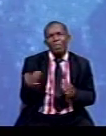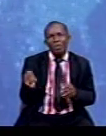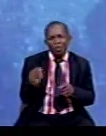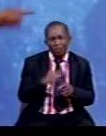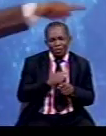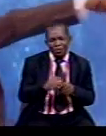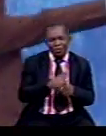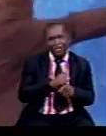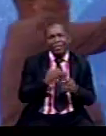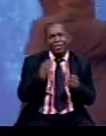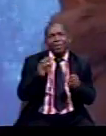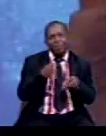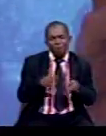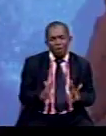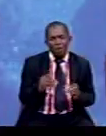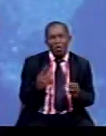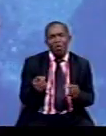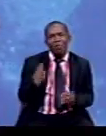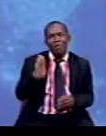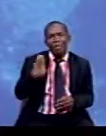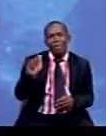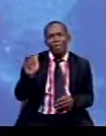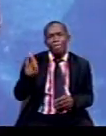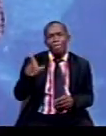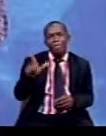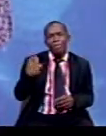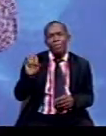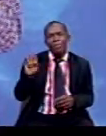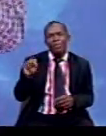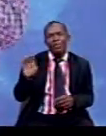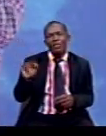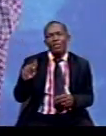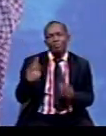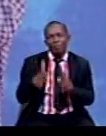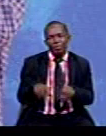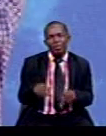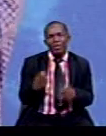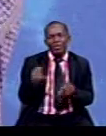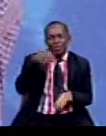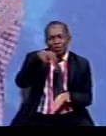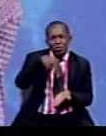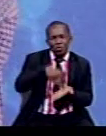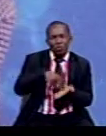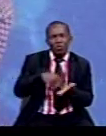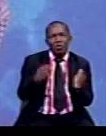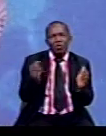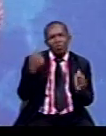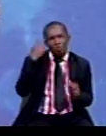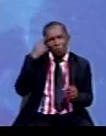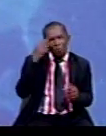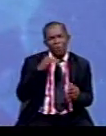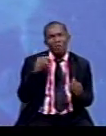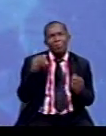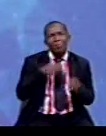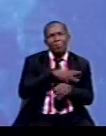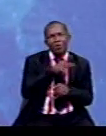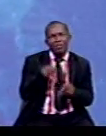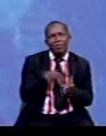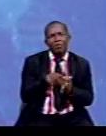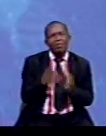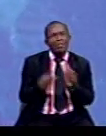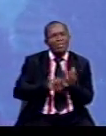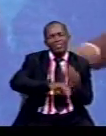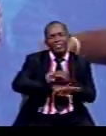they ensured that the foundation of their fear of God would not be corrupted. And so when in the book of Daniel chapter 1